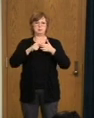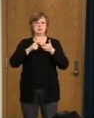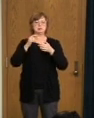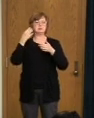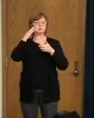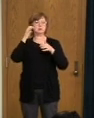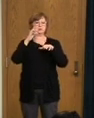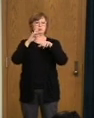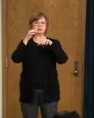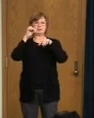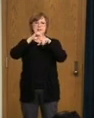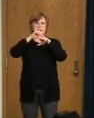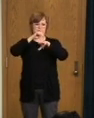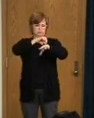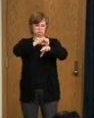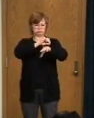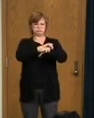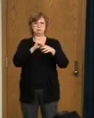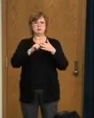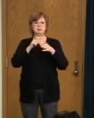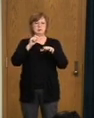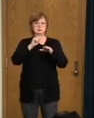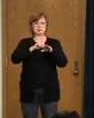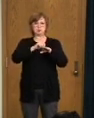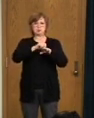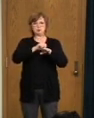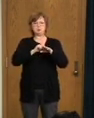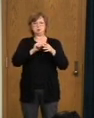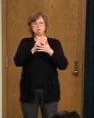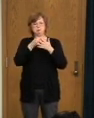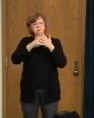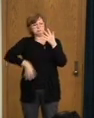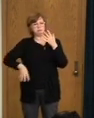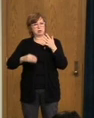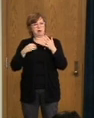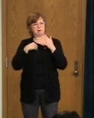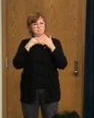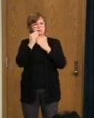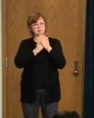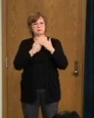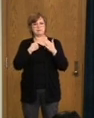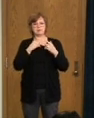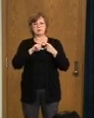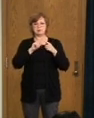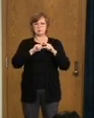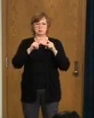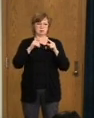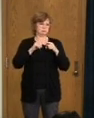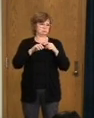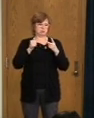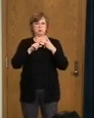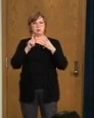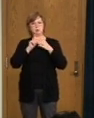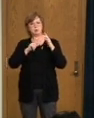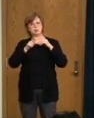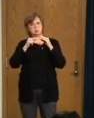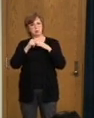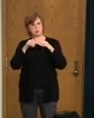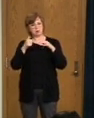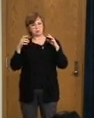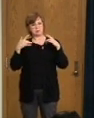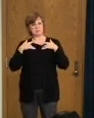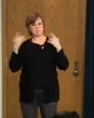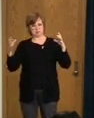tattooing, and others. The gathering limit of 30 people for event venues, such as arenas,